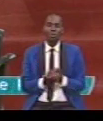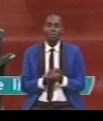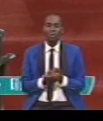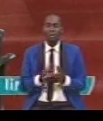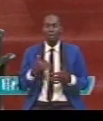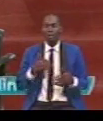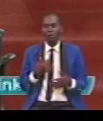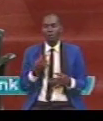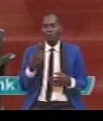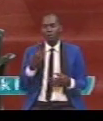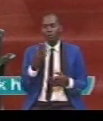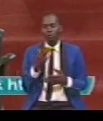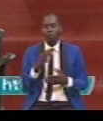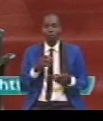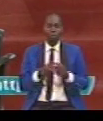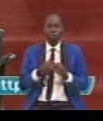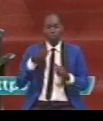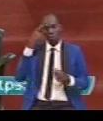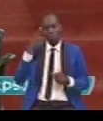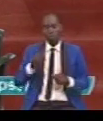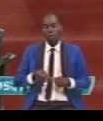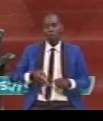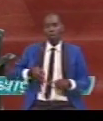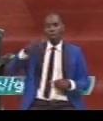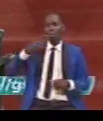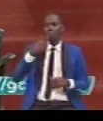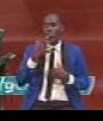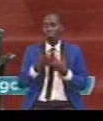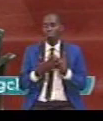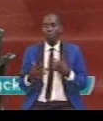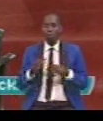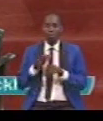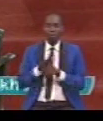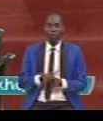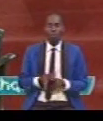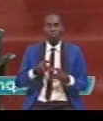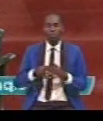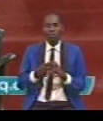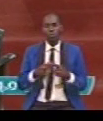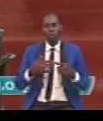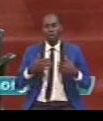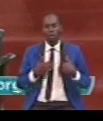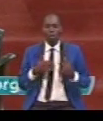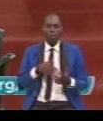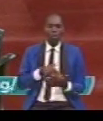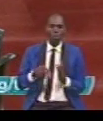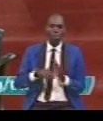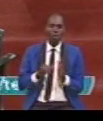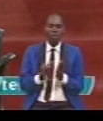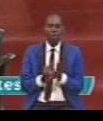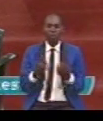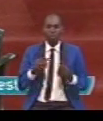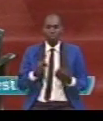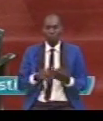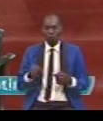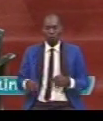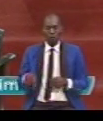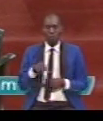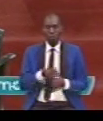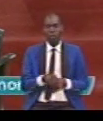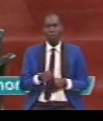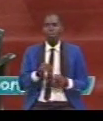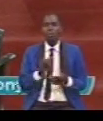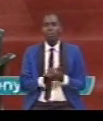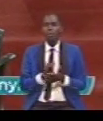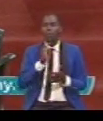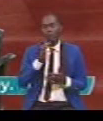the high blood pressure, and then now you have this weakness that comes to the legs and this numbness, and that's how come he was